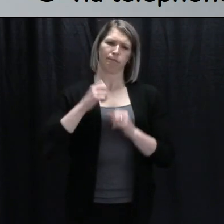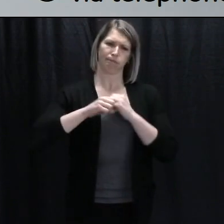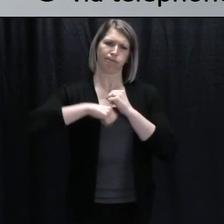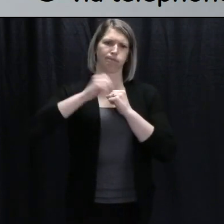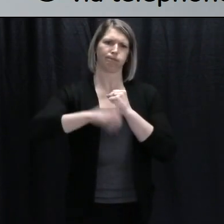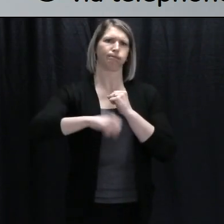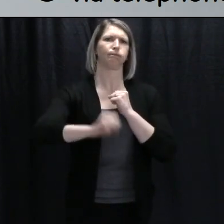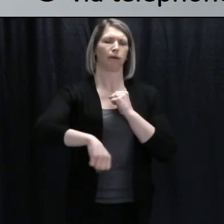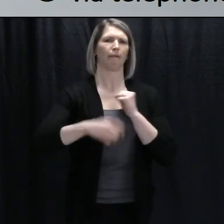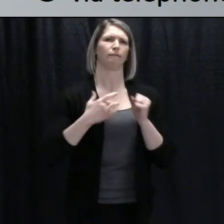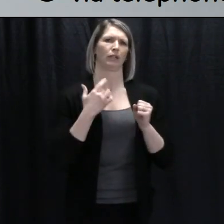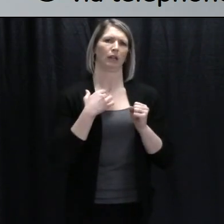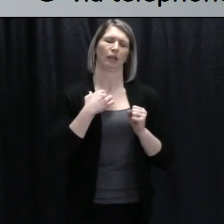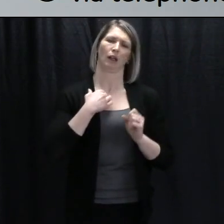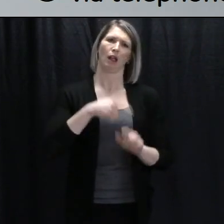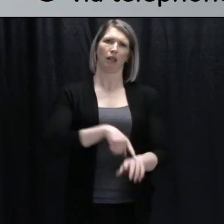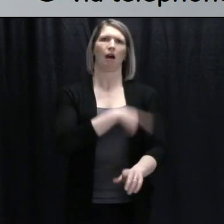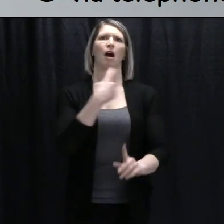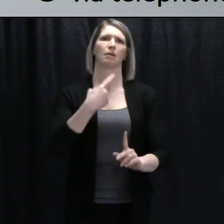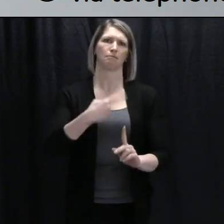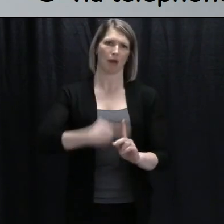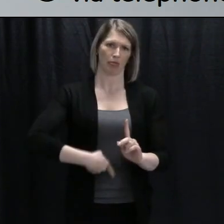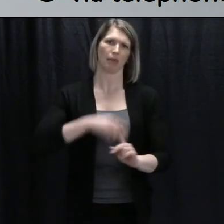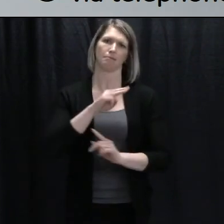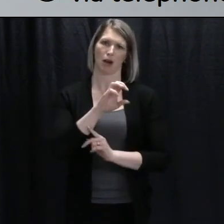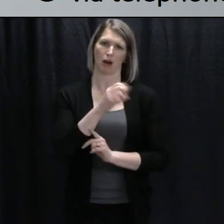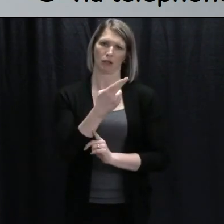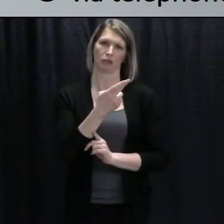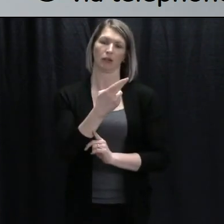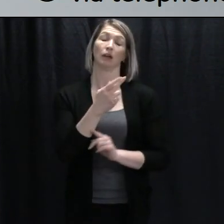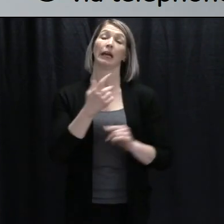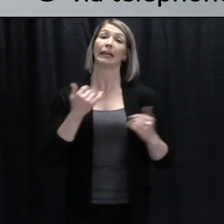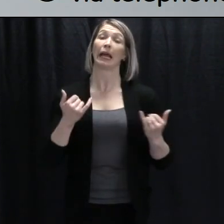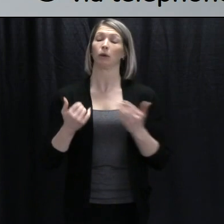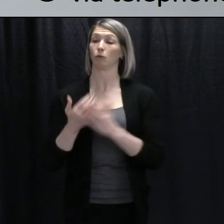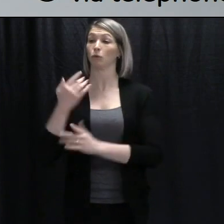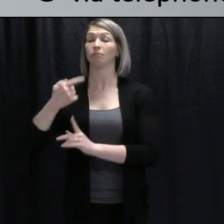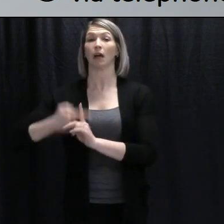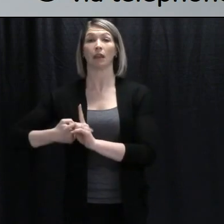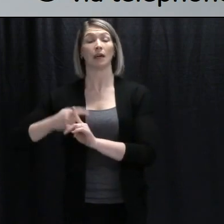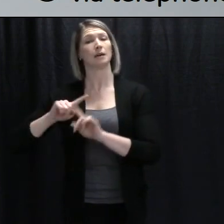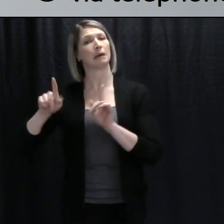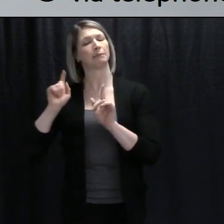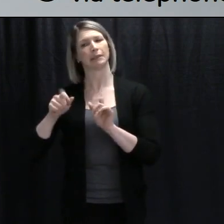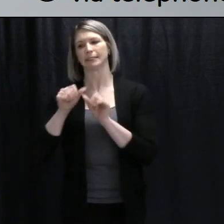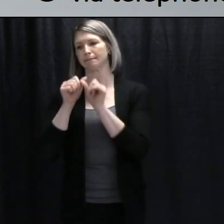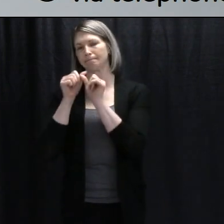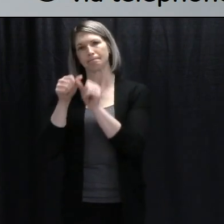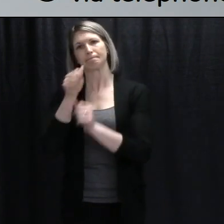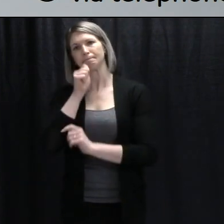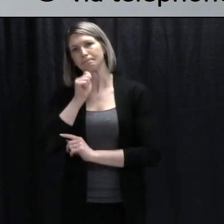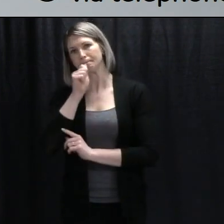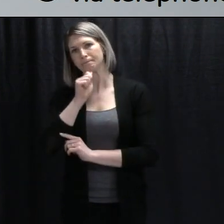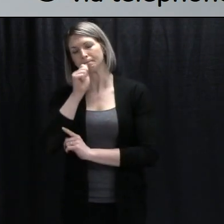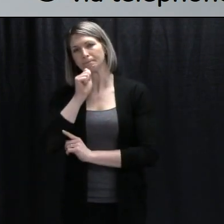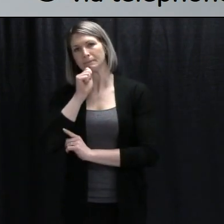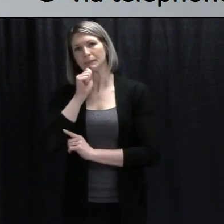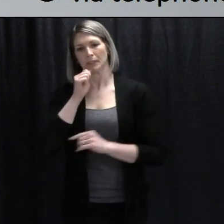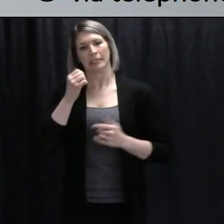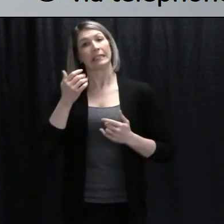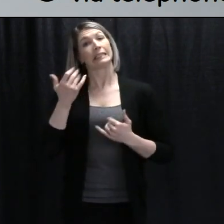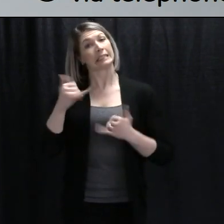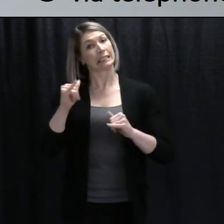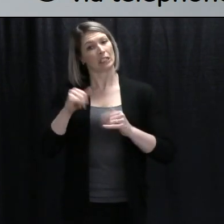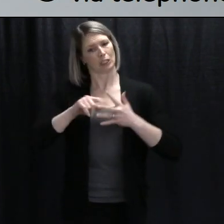these measures have magnified that feeling. I need everyone to understand that we are at the beginning of this epidemic in our province,